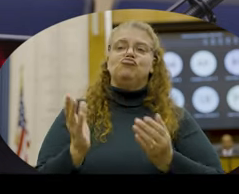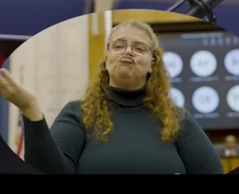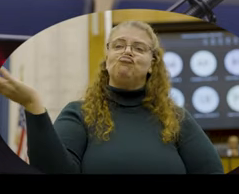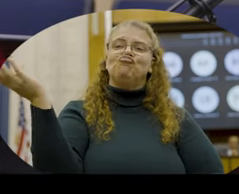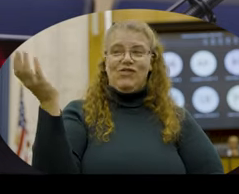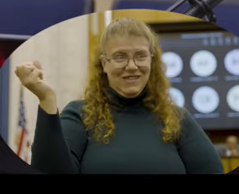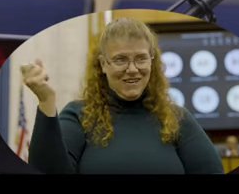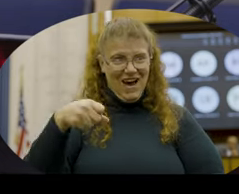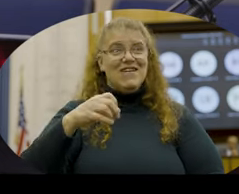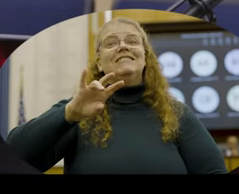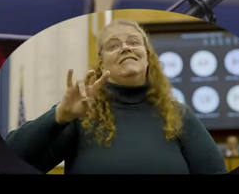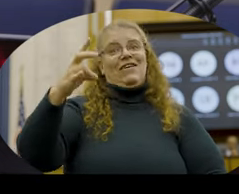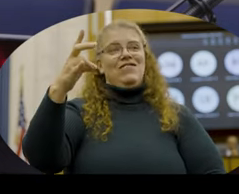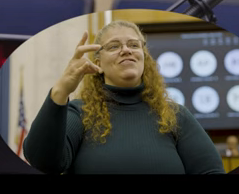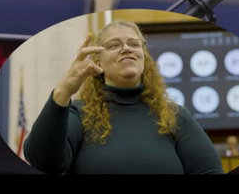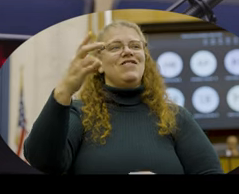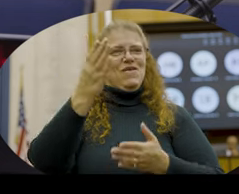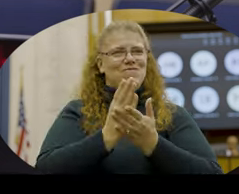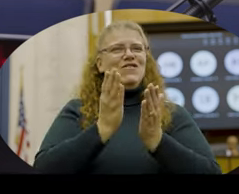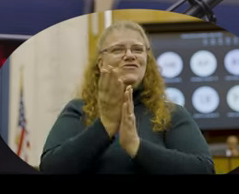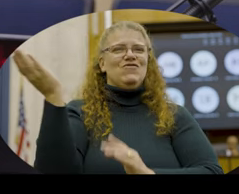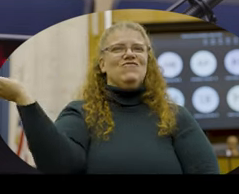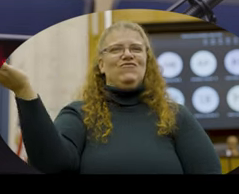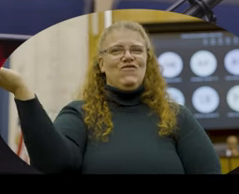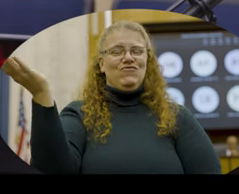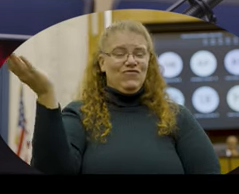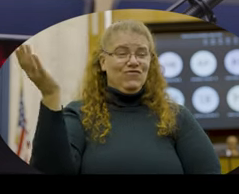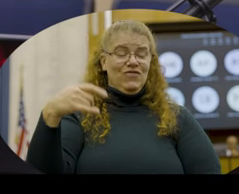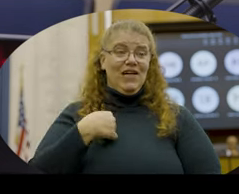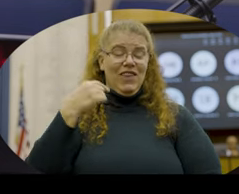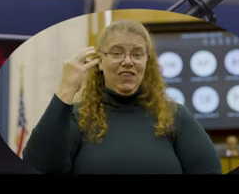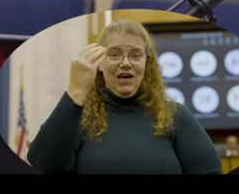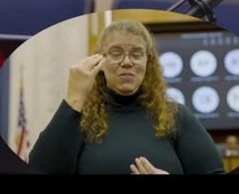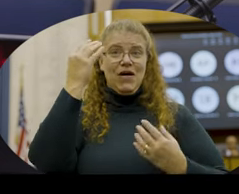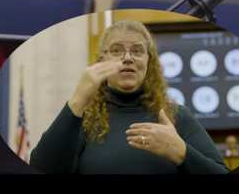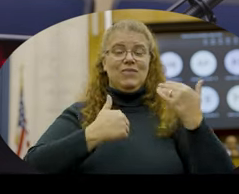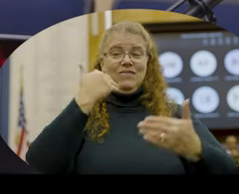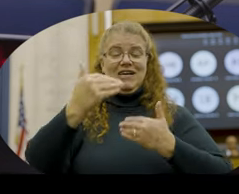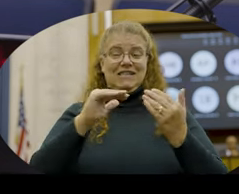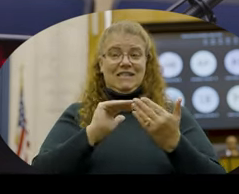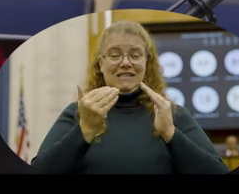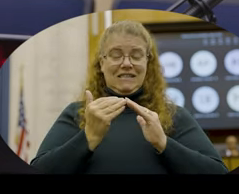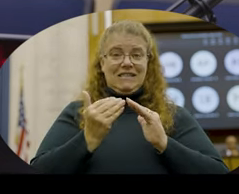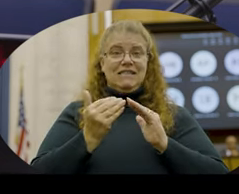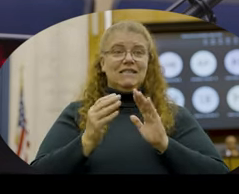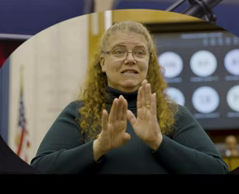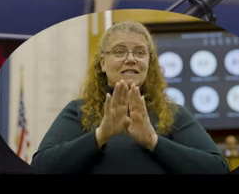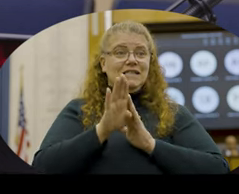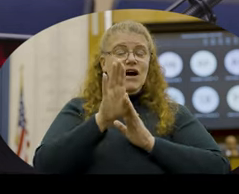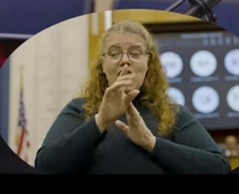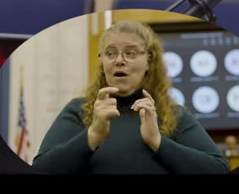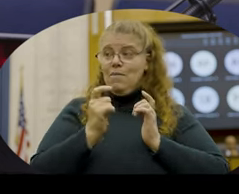Yes, my seventh budget address. And when I think about the progress of our city and about how